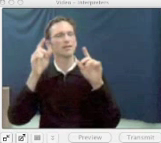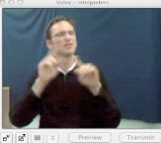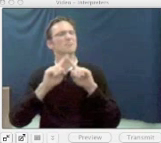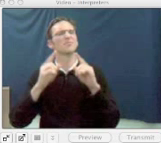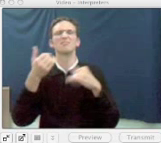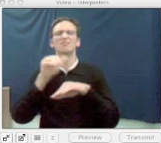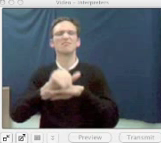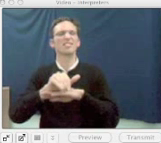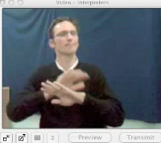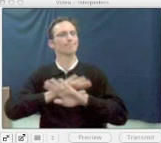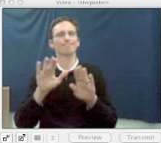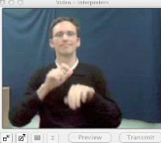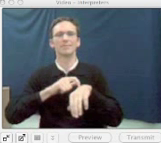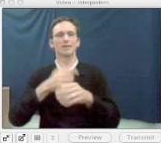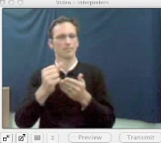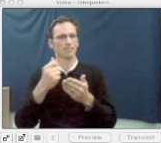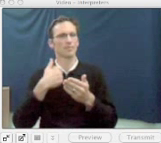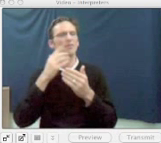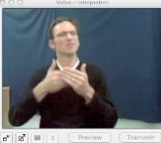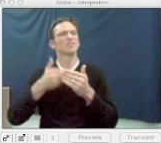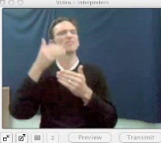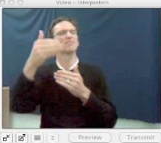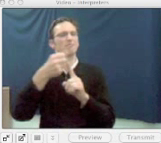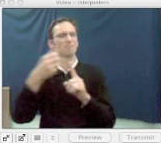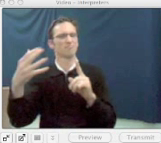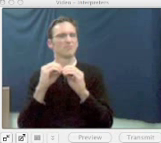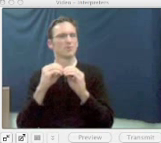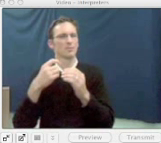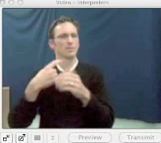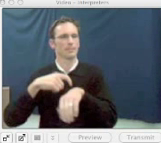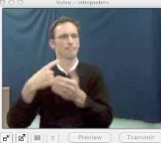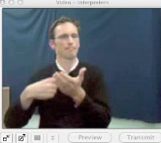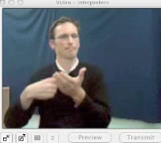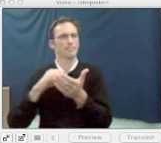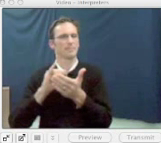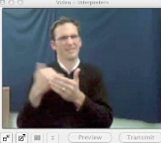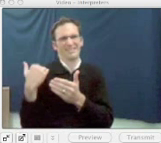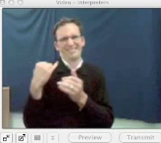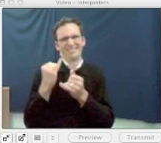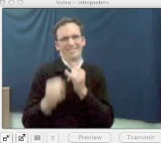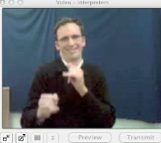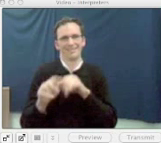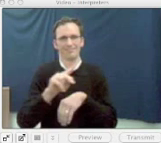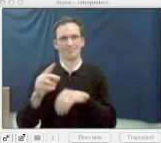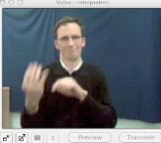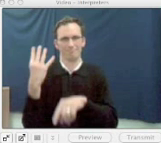next session. So I would like to pause now, and Amy, I assume you will now